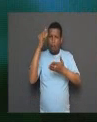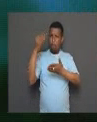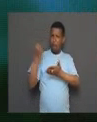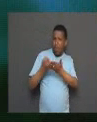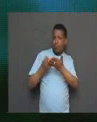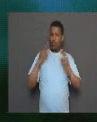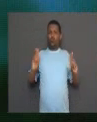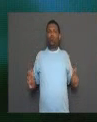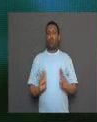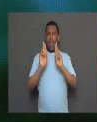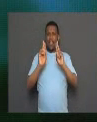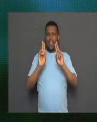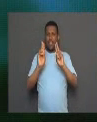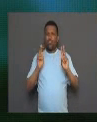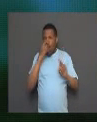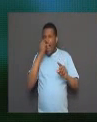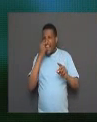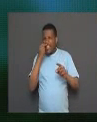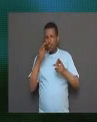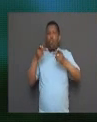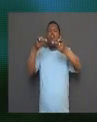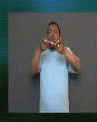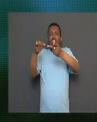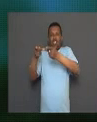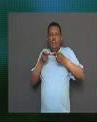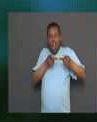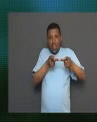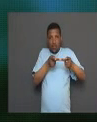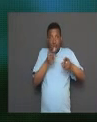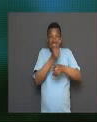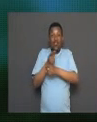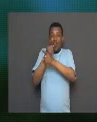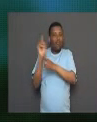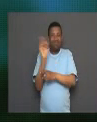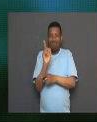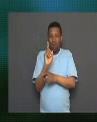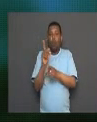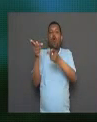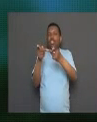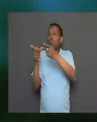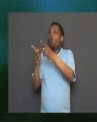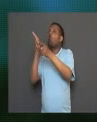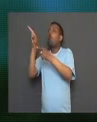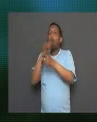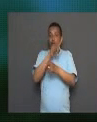Traditional maps were usually locational rather than geographical.